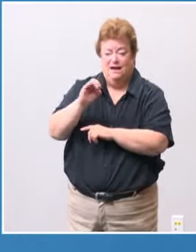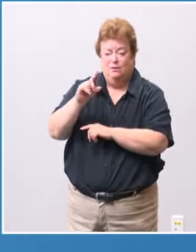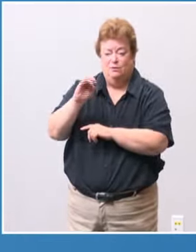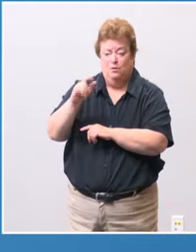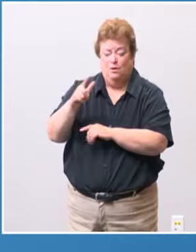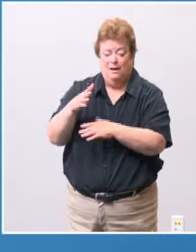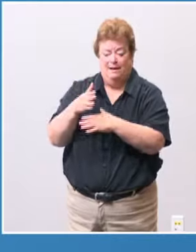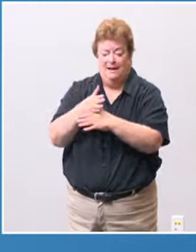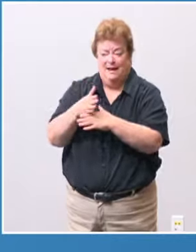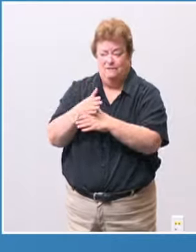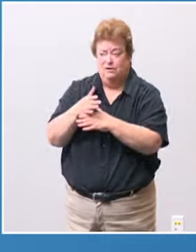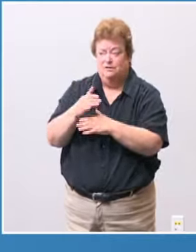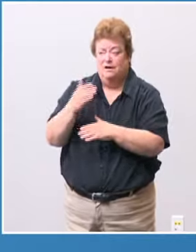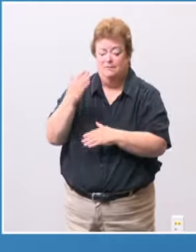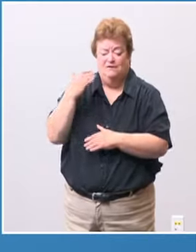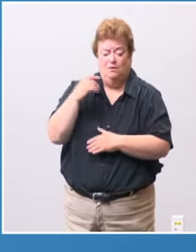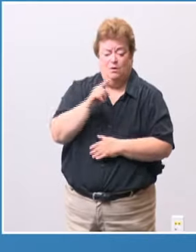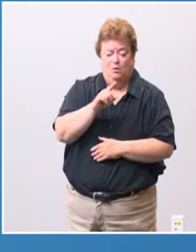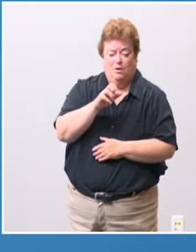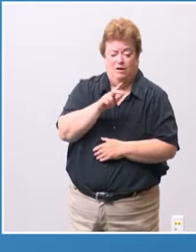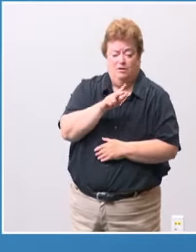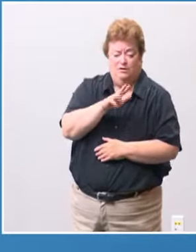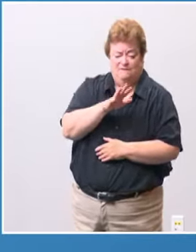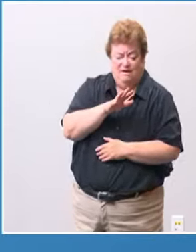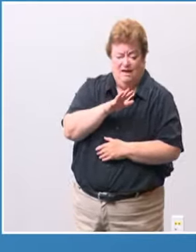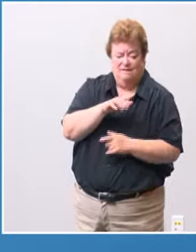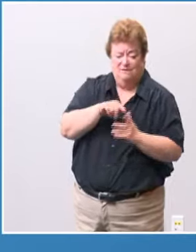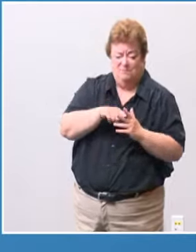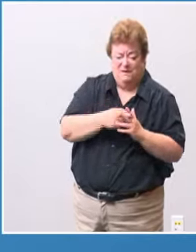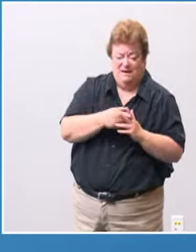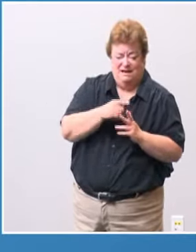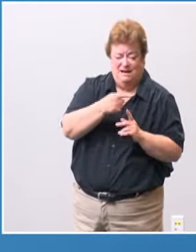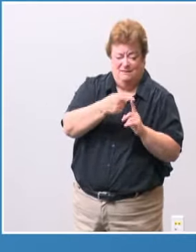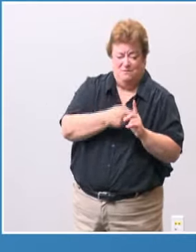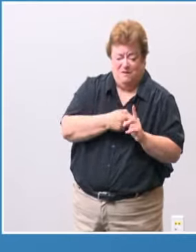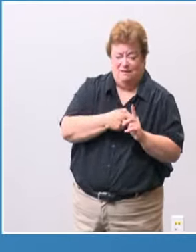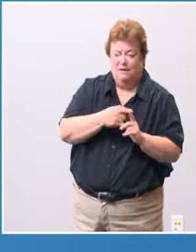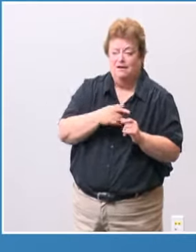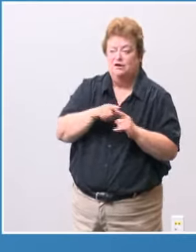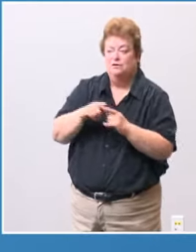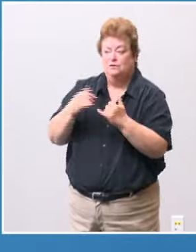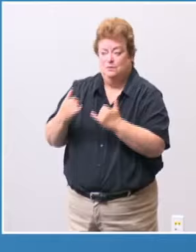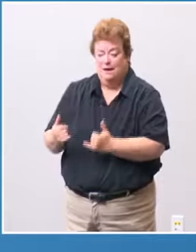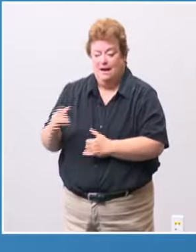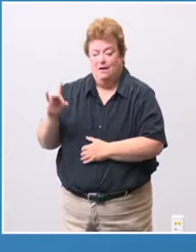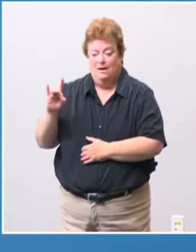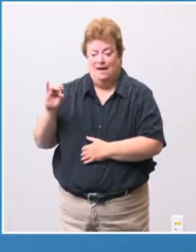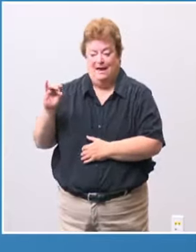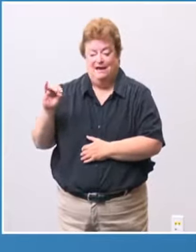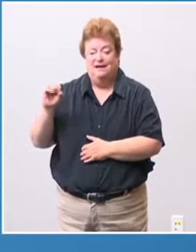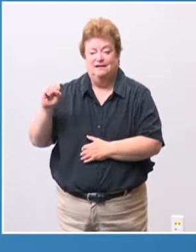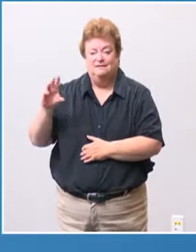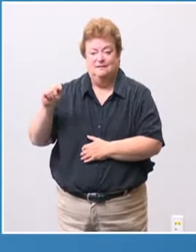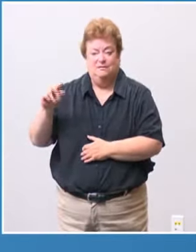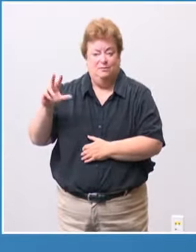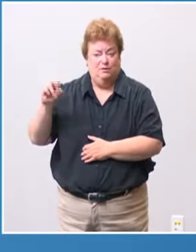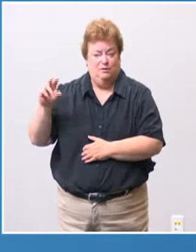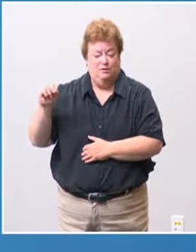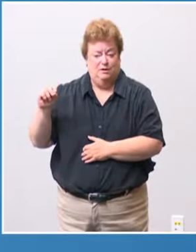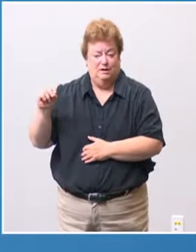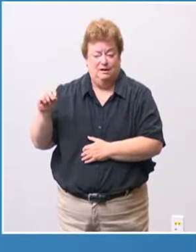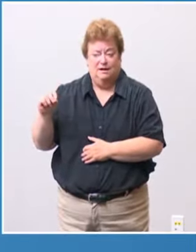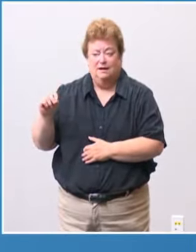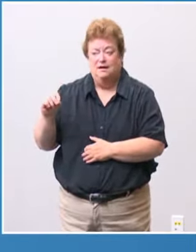new daily cases dropped from 135 at the beginning of the month down to about 80 on September 30th,